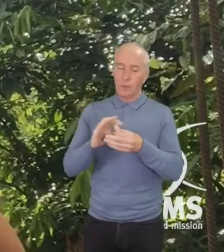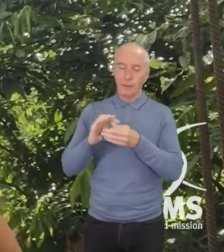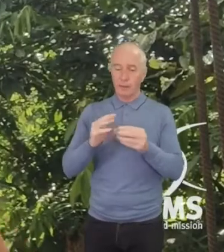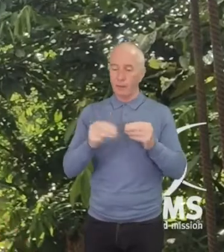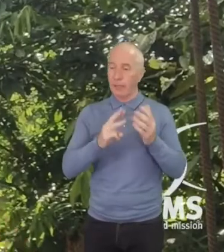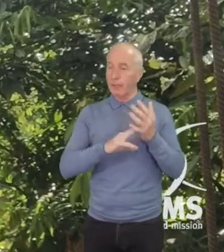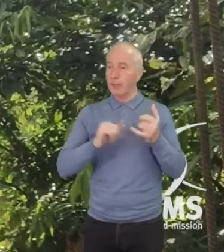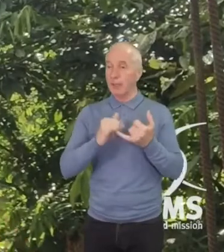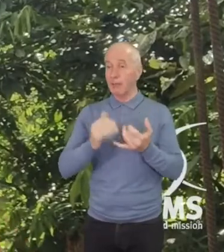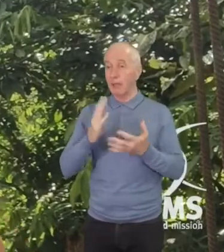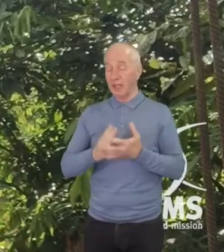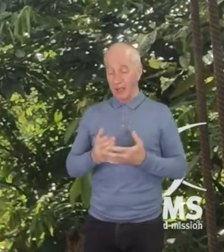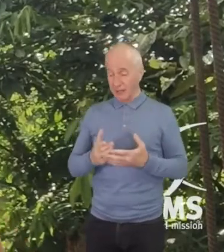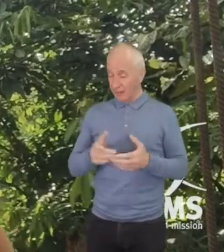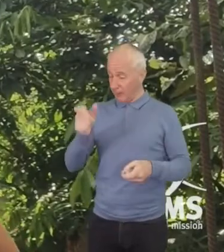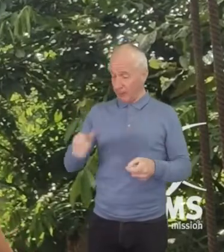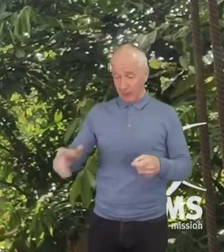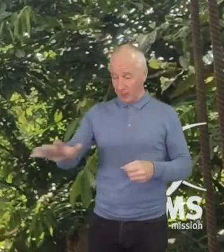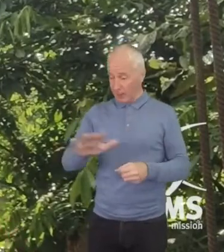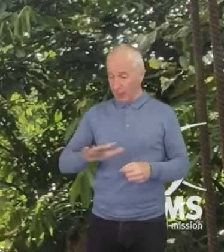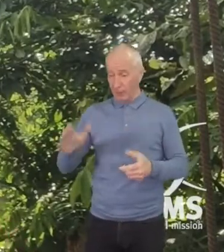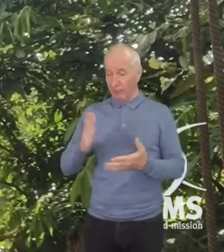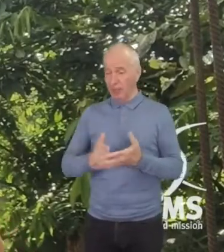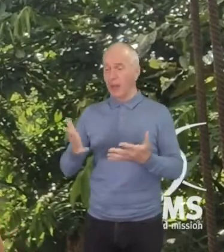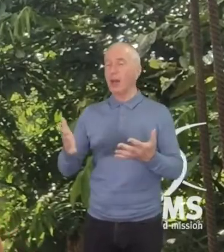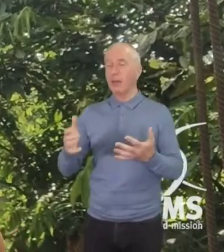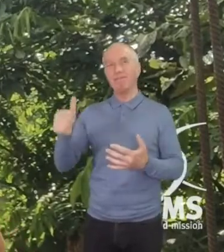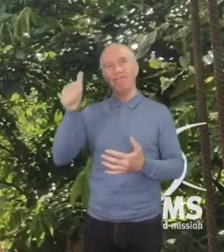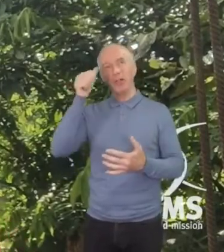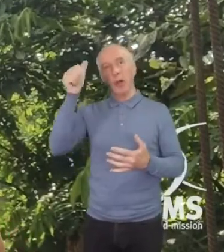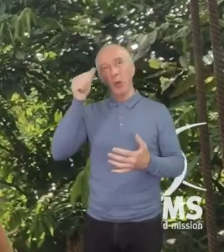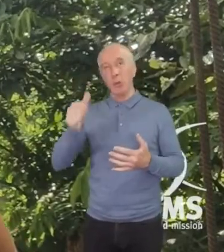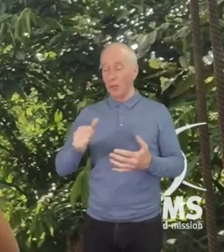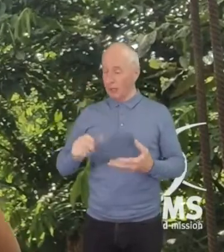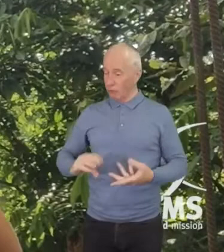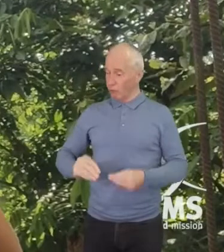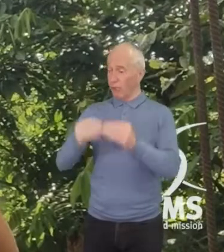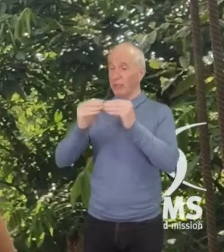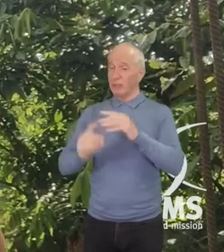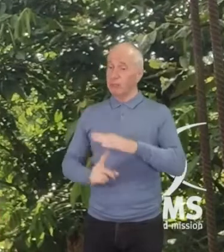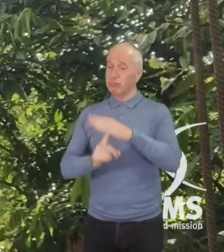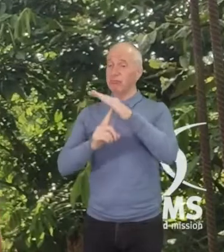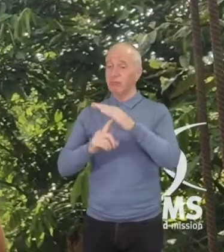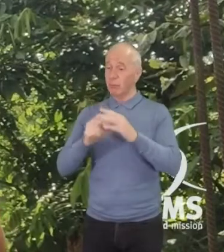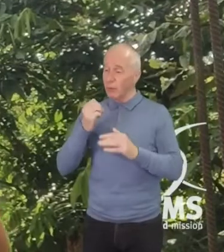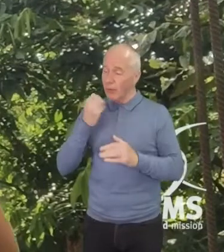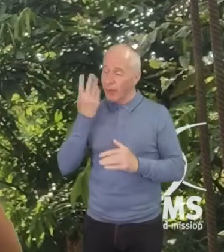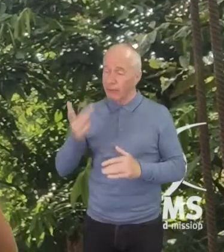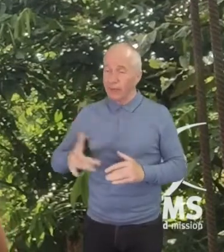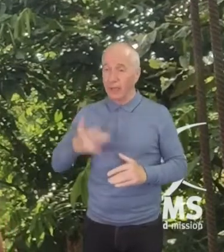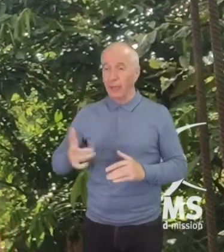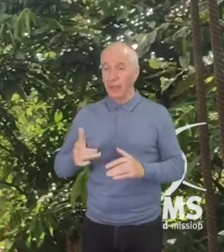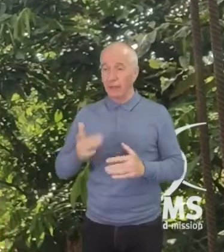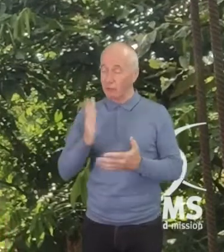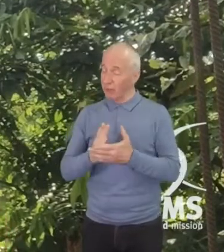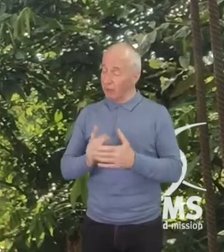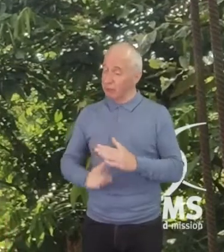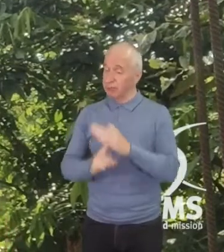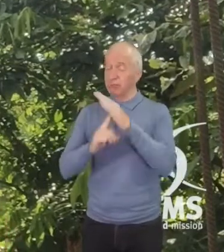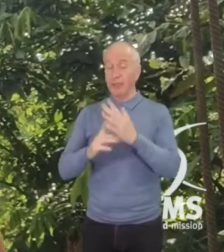that creation is the basis of everyday life, because it's self-evident. And the consequences of bad